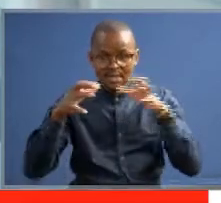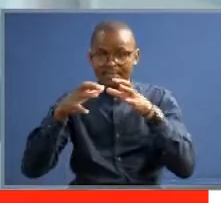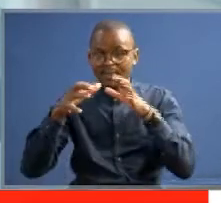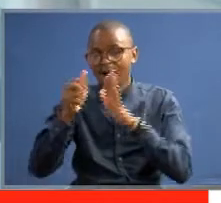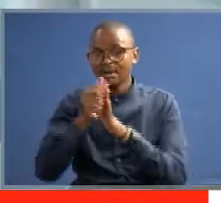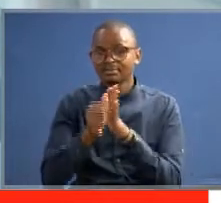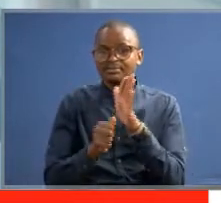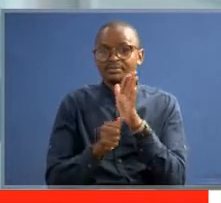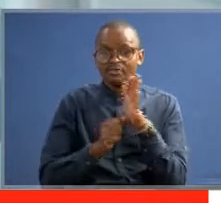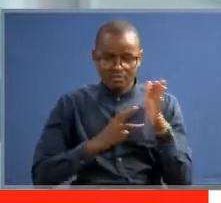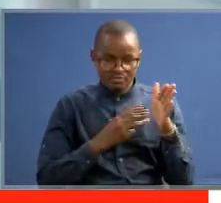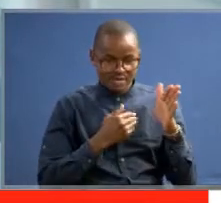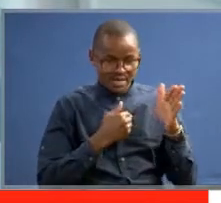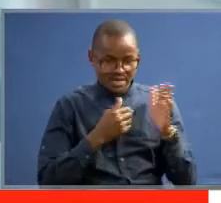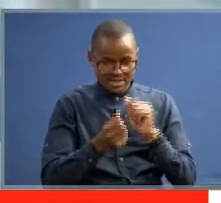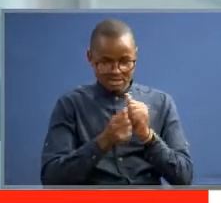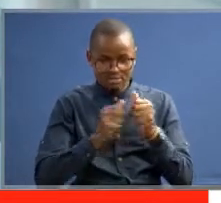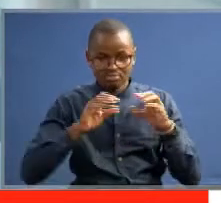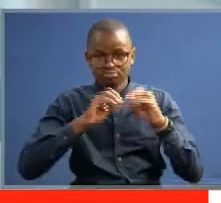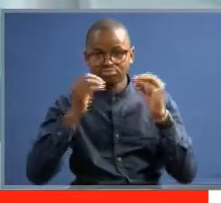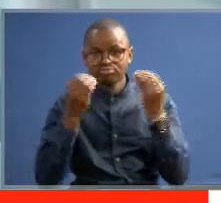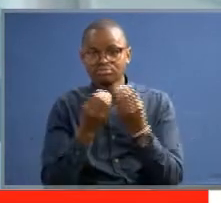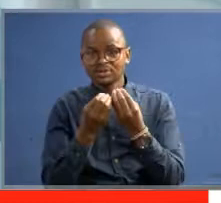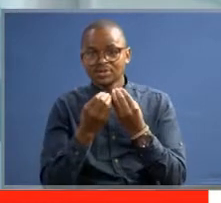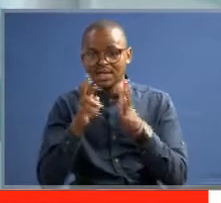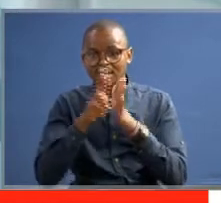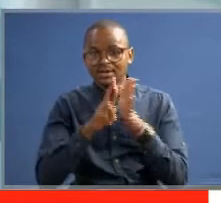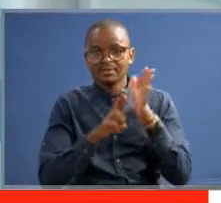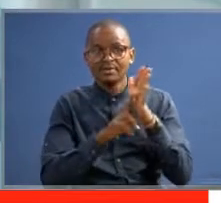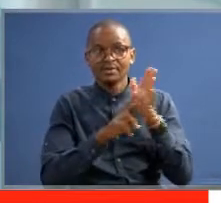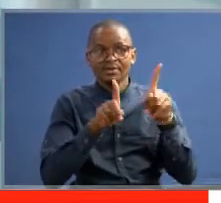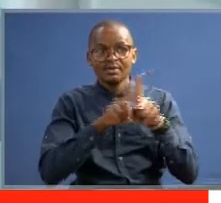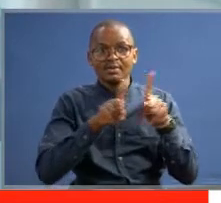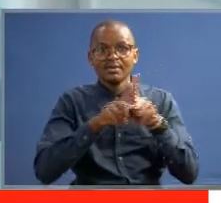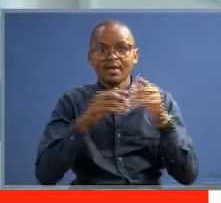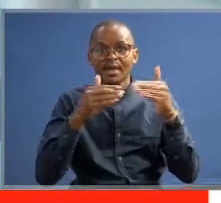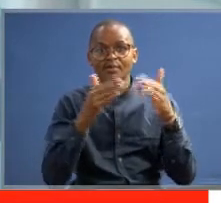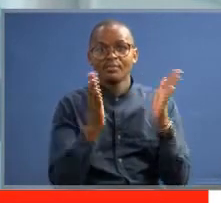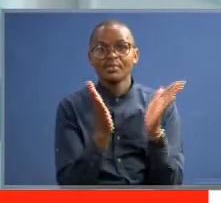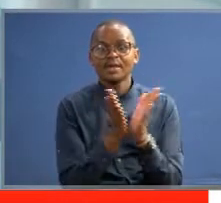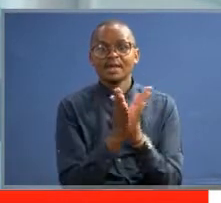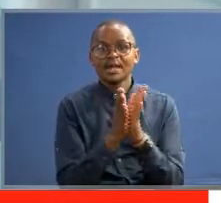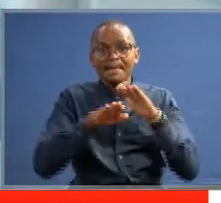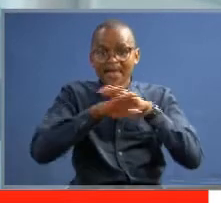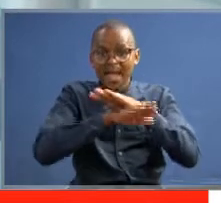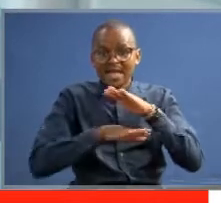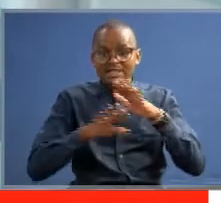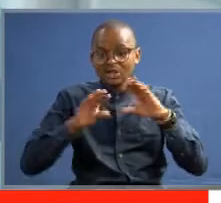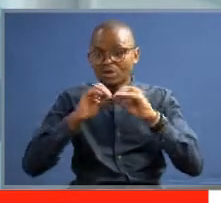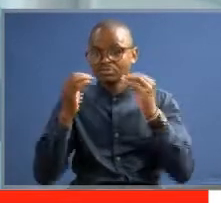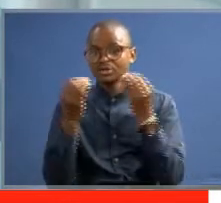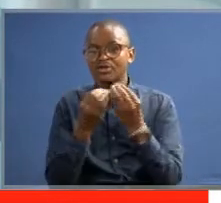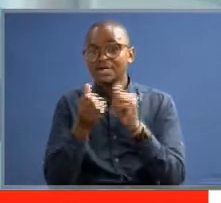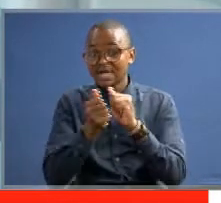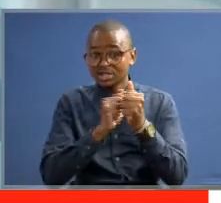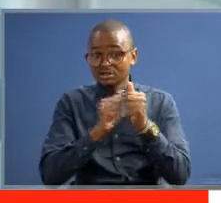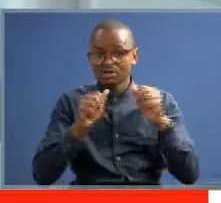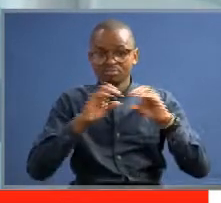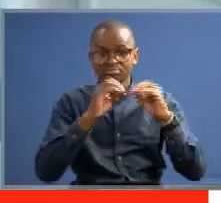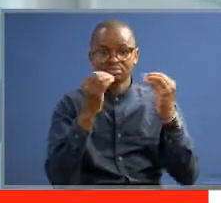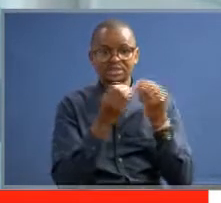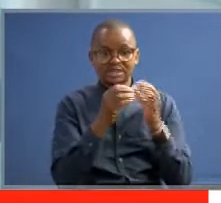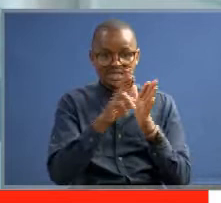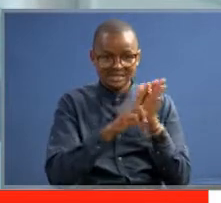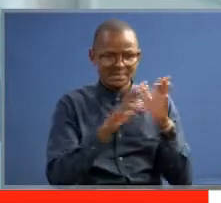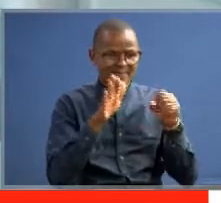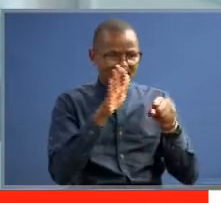Act. We had sports organizations registered as community-based organizations. We had sports organizations registered,